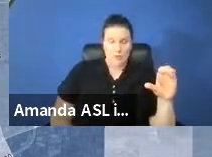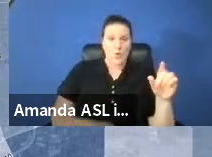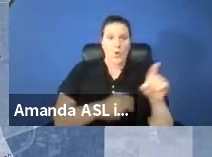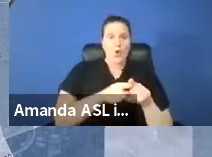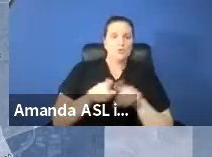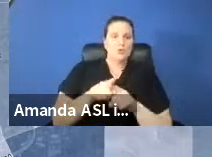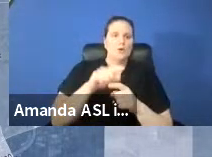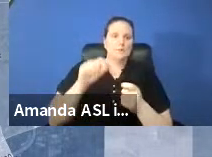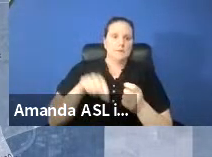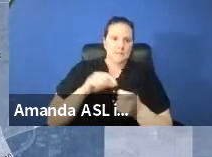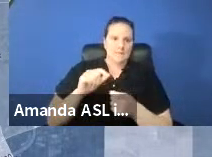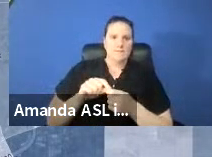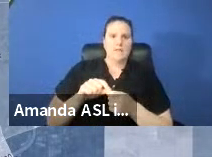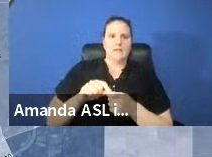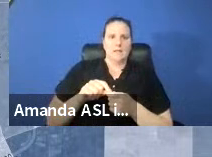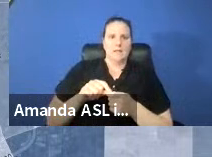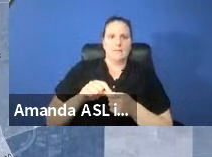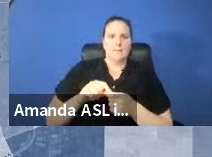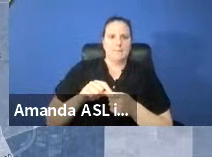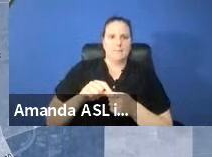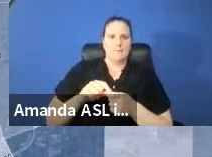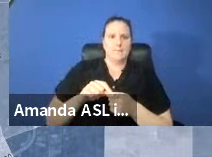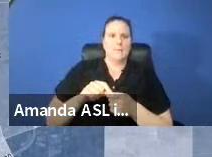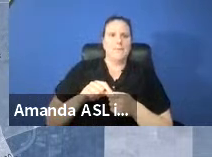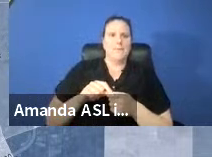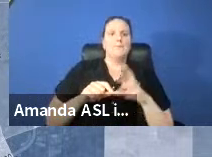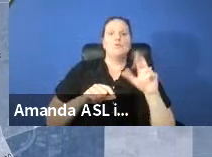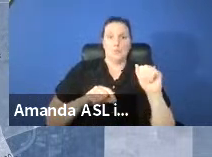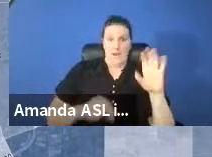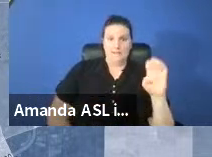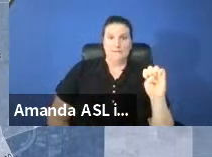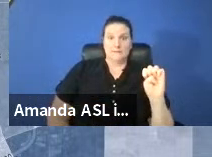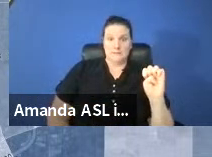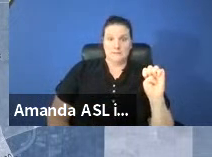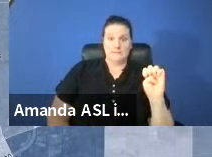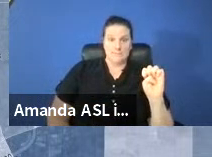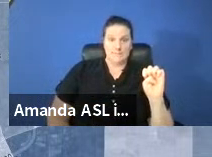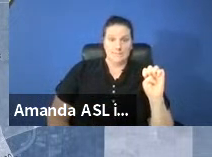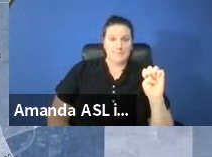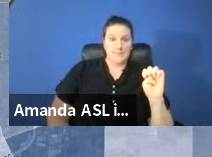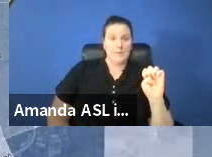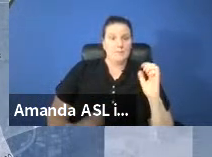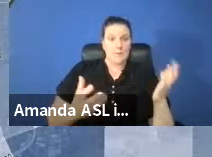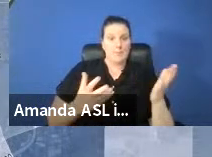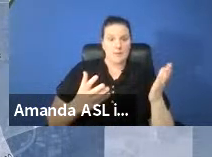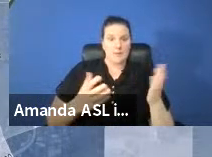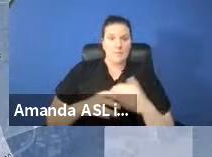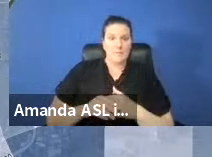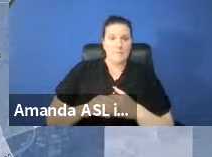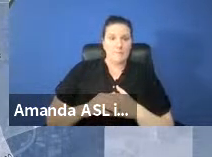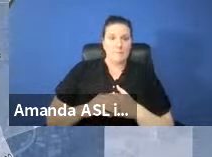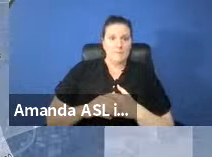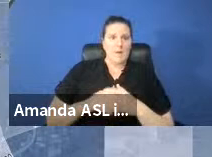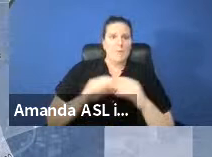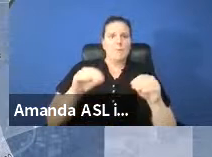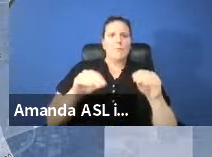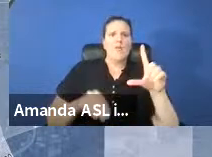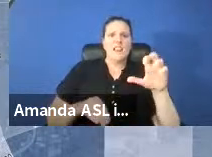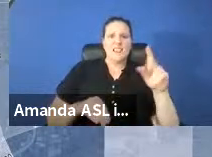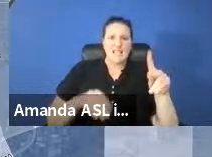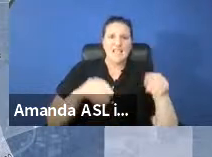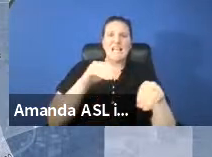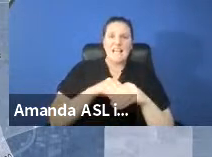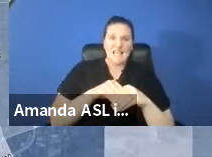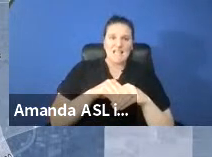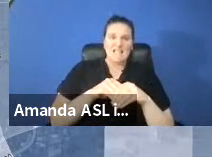also specifically by race. So you might want to, I was going to put the link in the chat, but